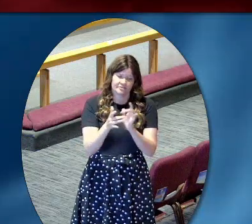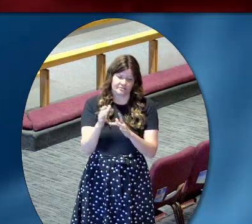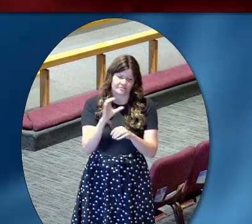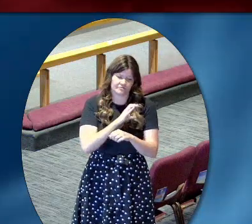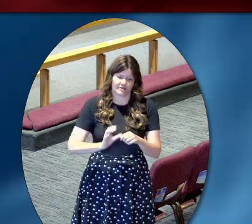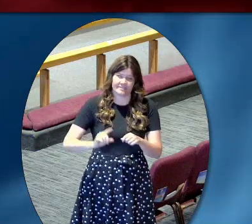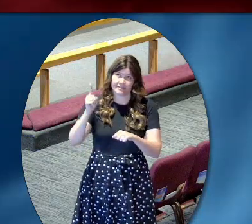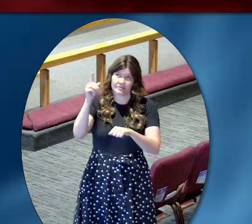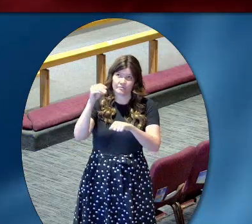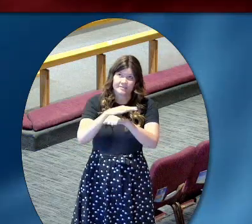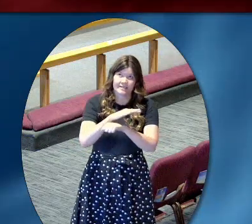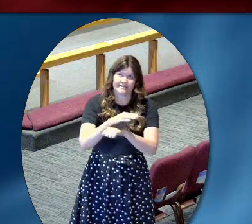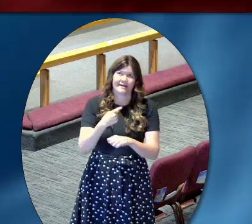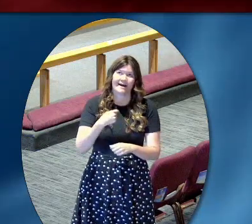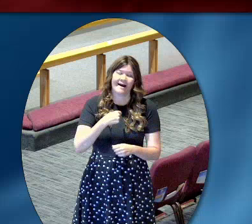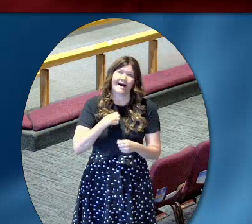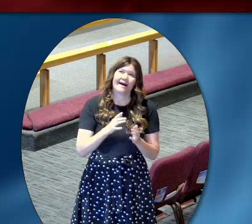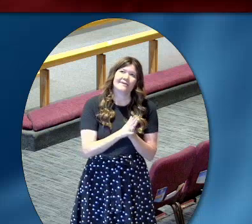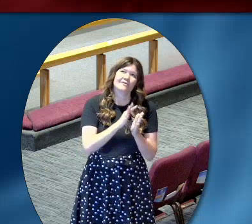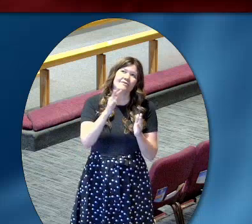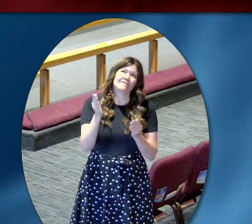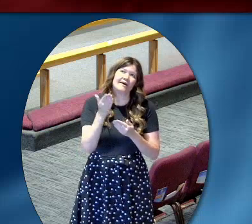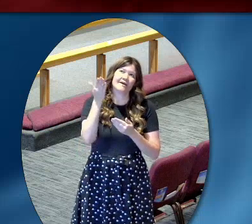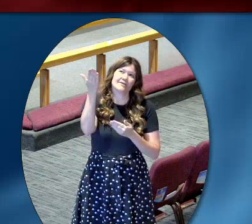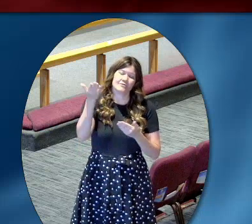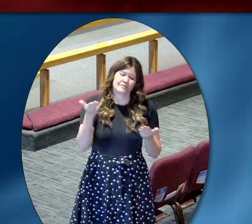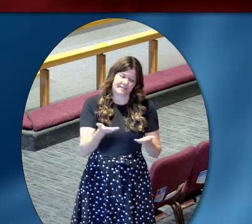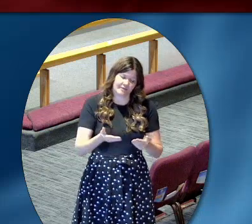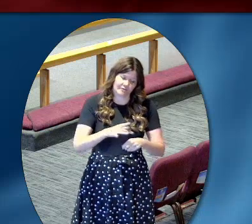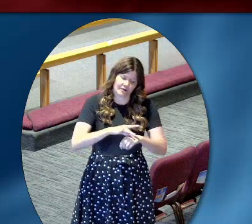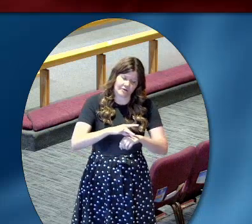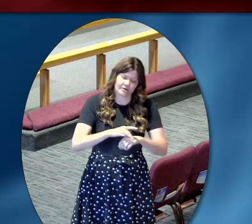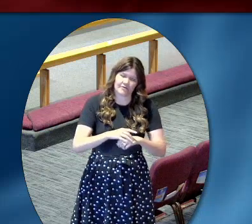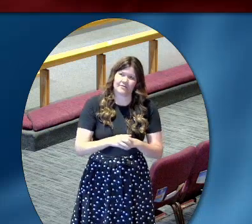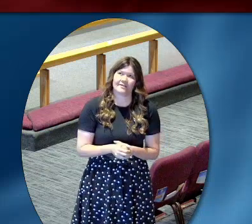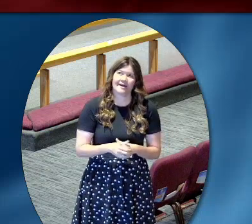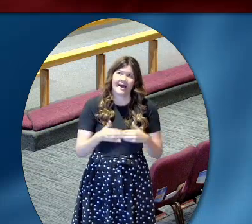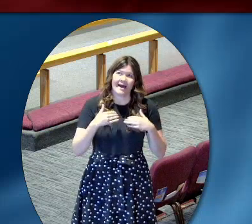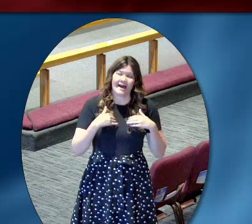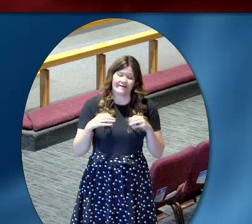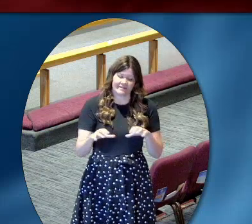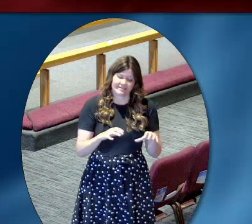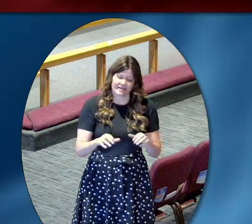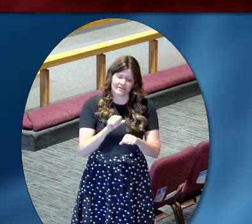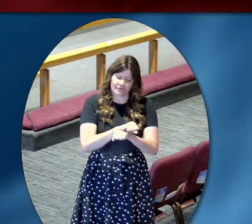sent. I glorified you on earth, having